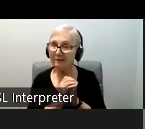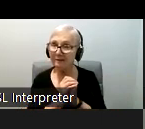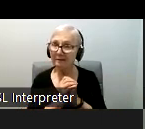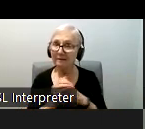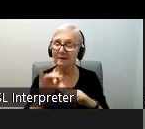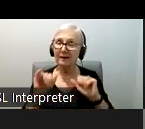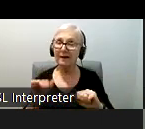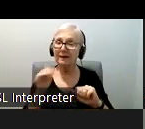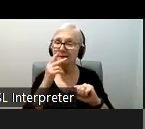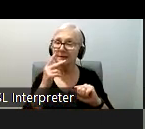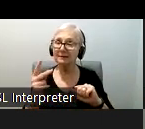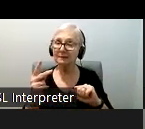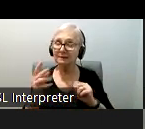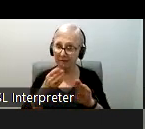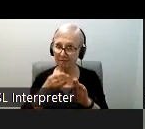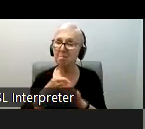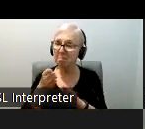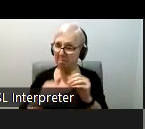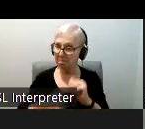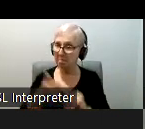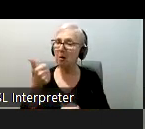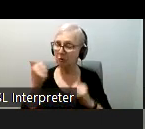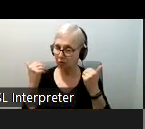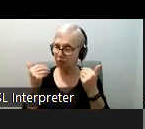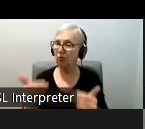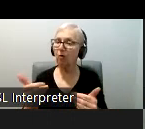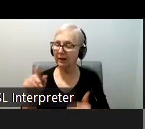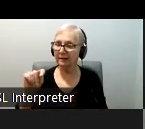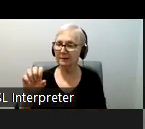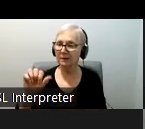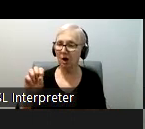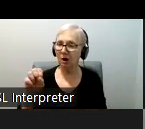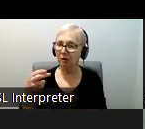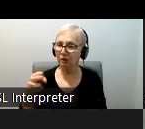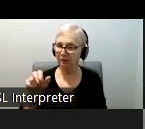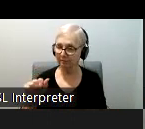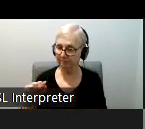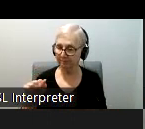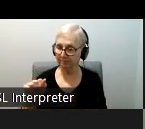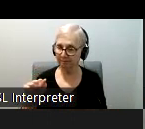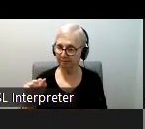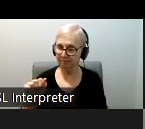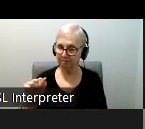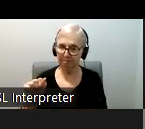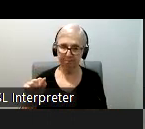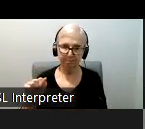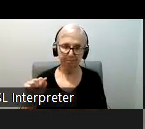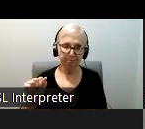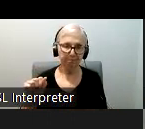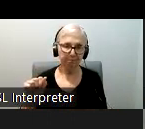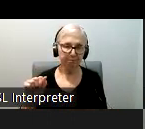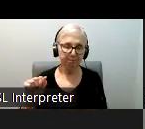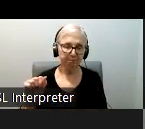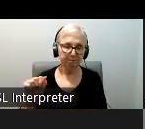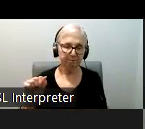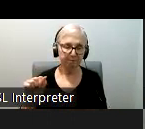I can see majority. I would say go ahead, Tasha. I can't tell if some people are still off camera,